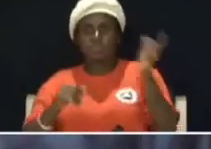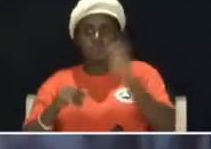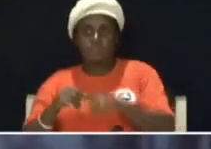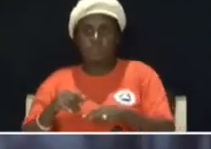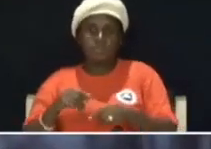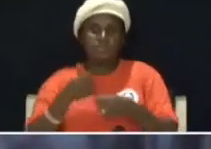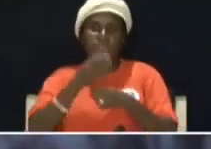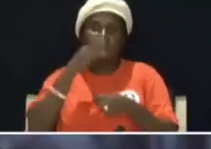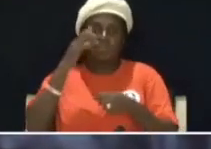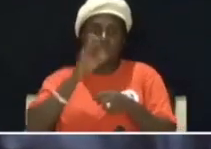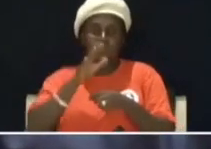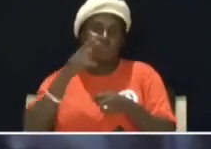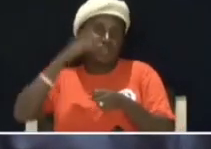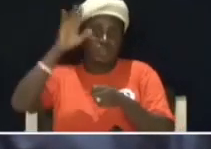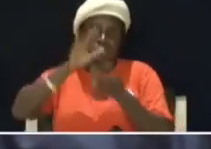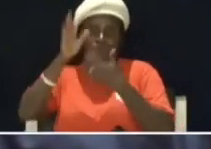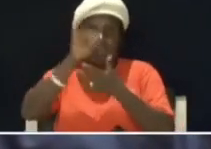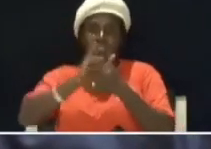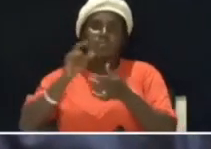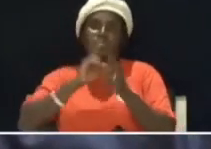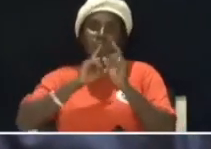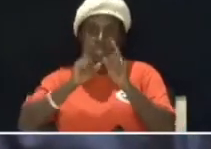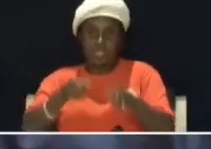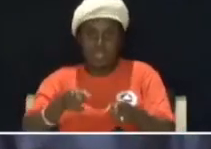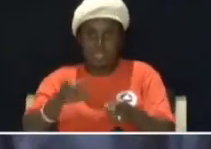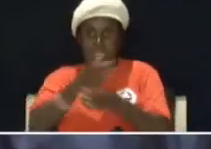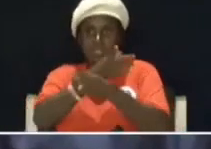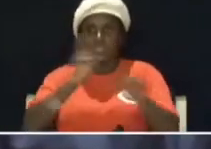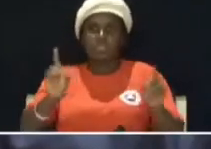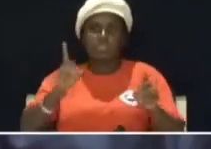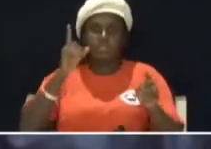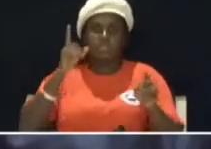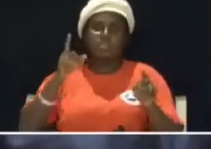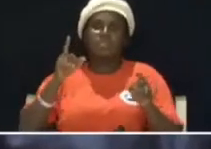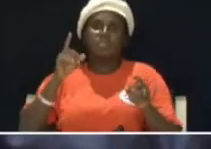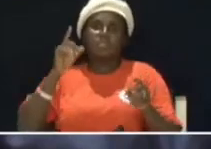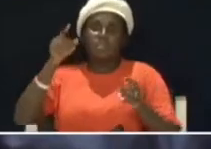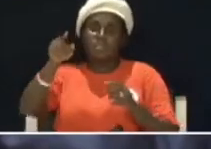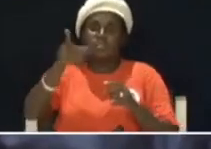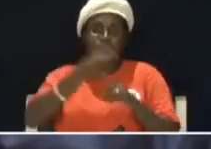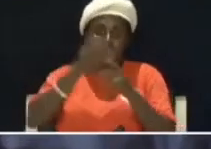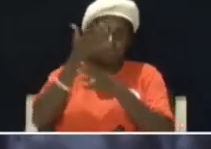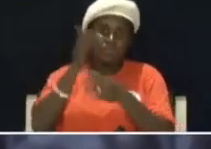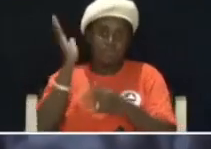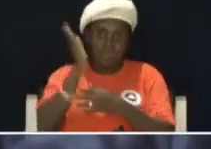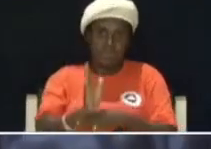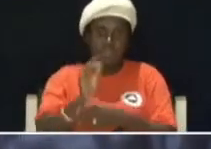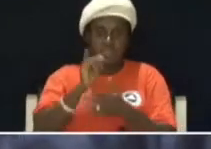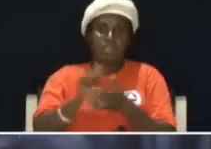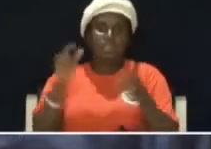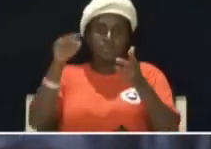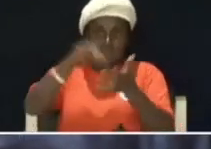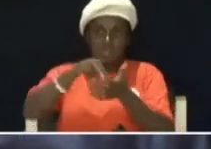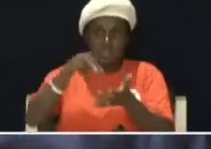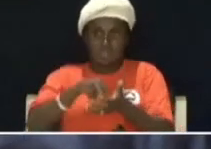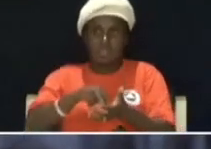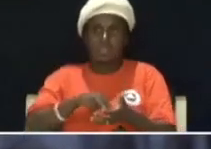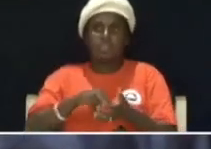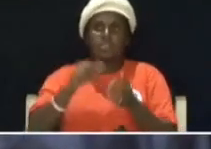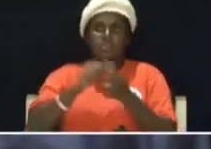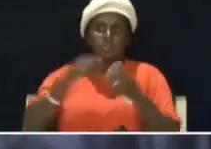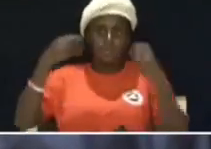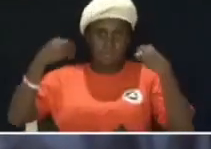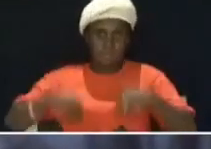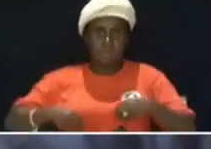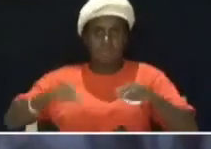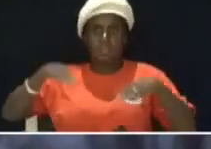made a vow to God, if he answers me and delivers me from the hand of this man, this lecturer, that I will stand here with my full regalia and I will give thanks